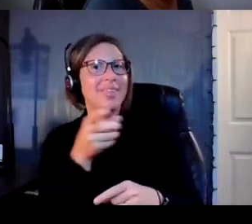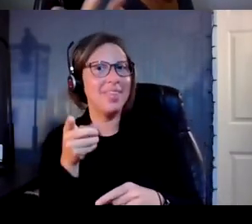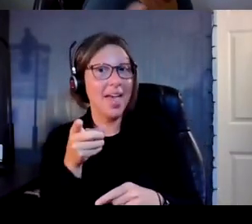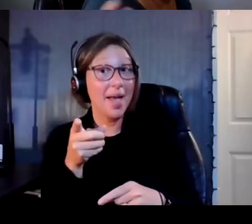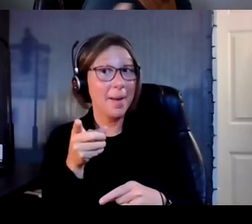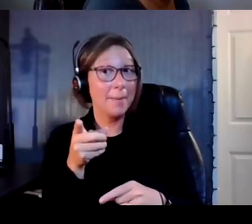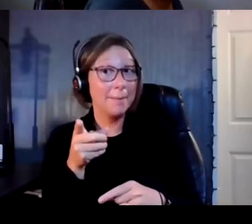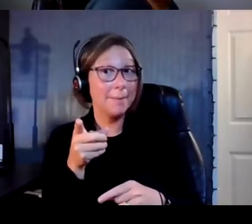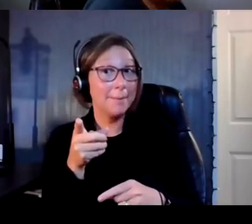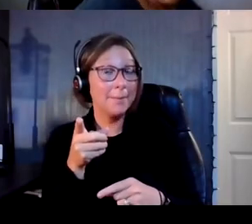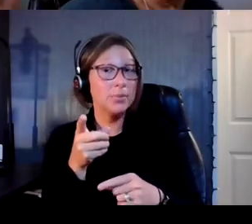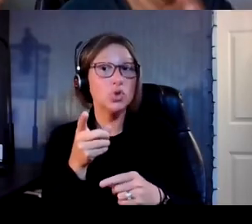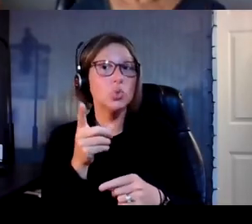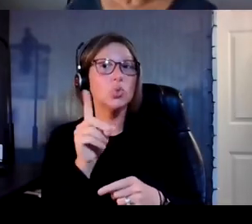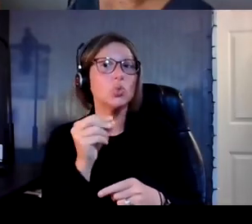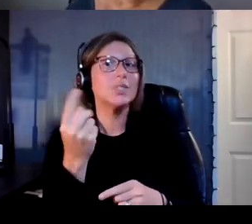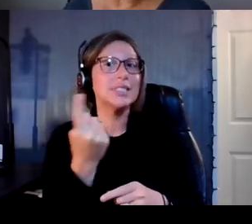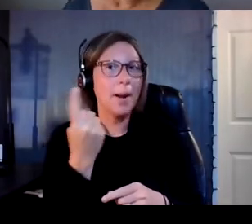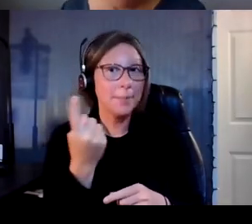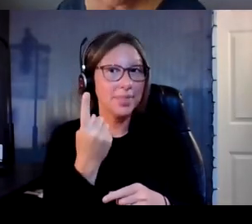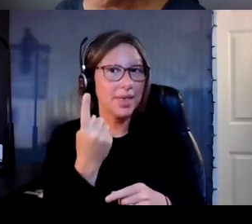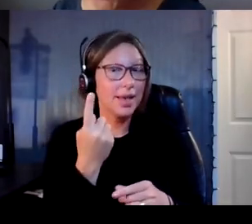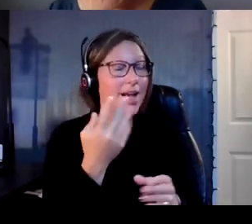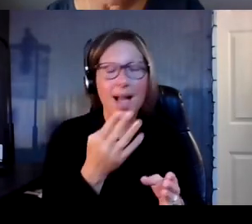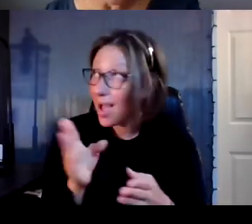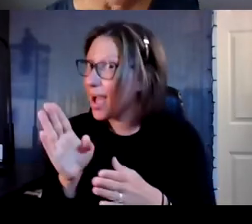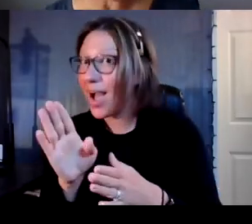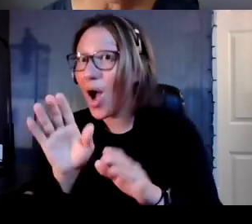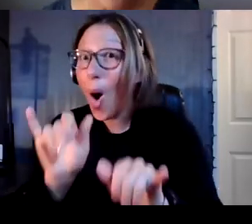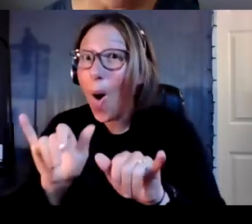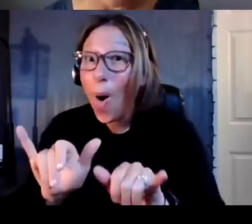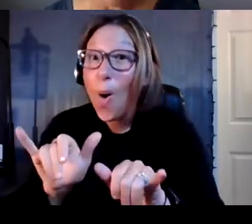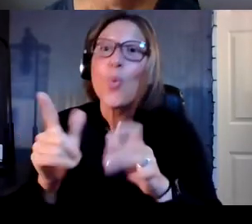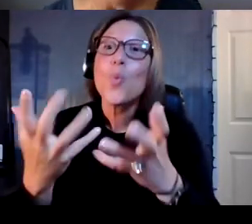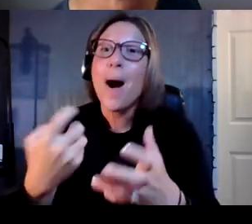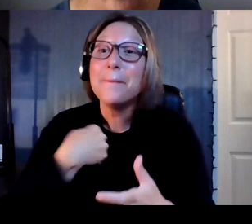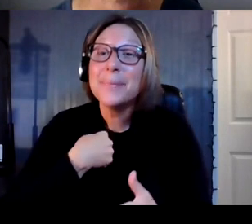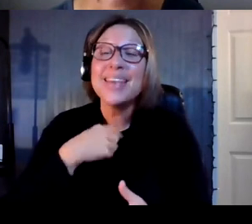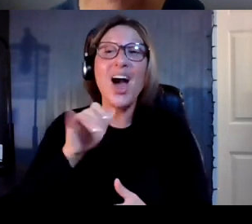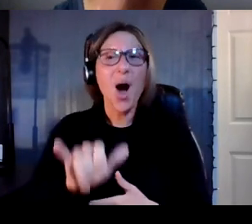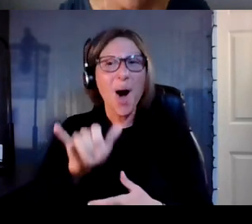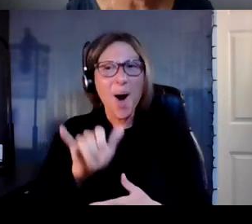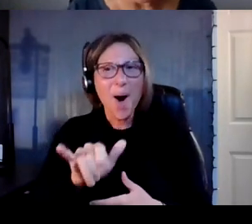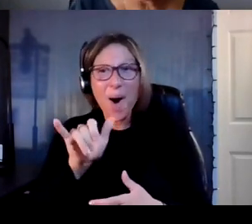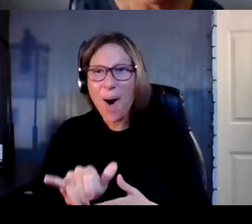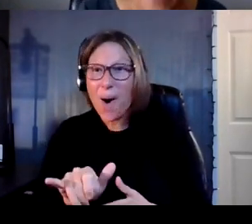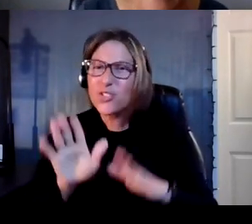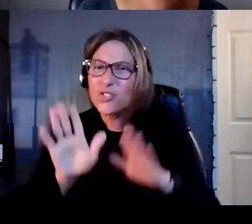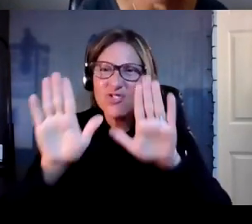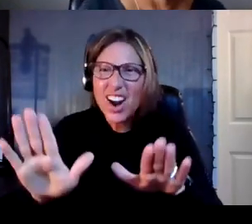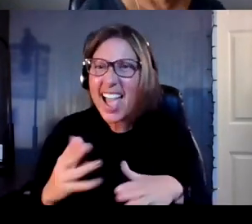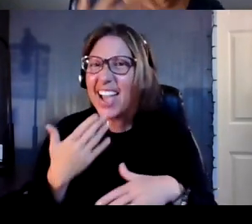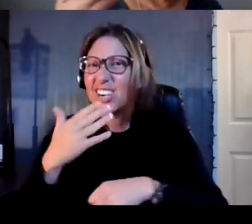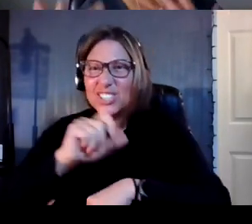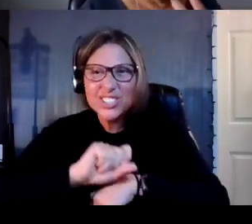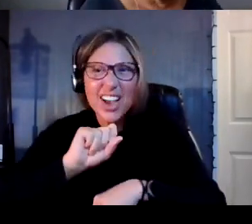know, making something so that, and then come back. Oh, you wanted me. Well, you did great. That's exactly